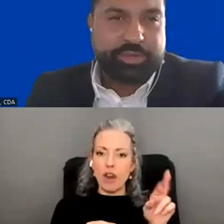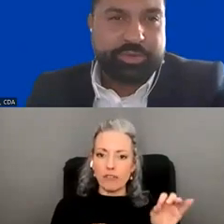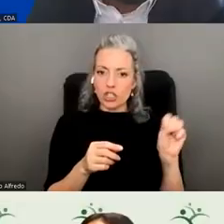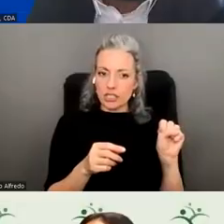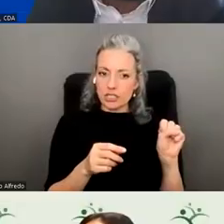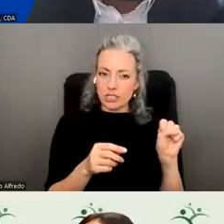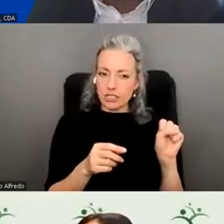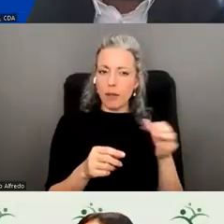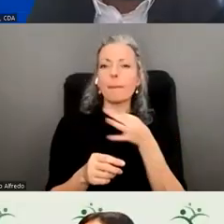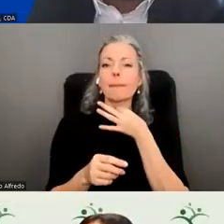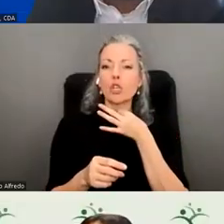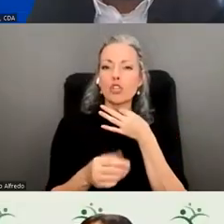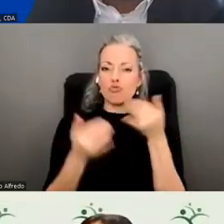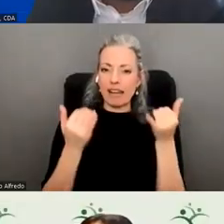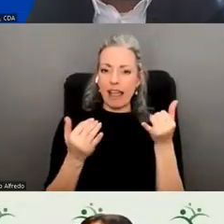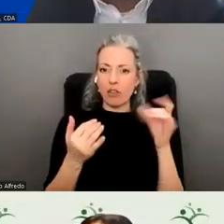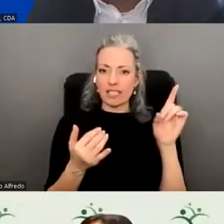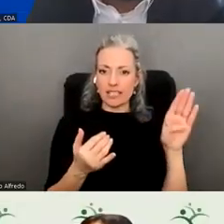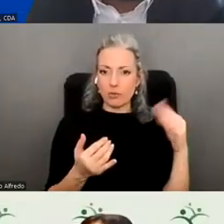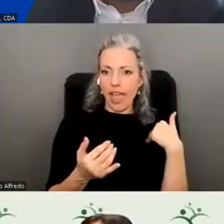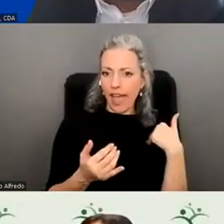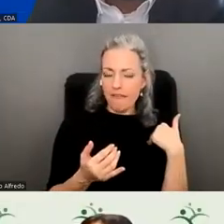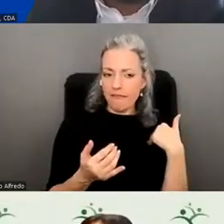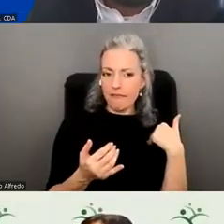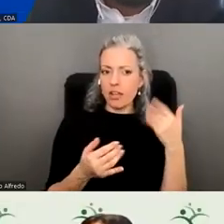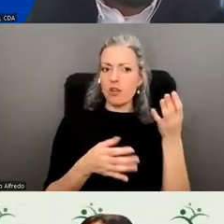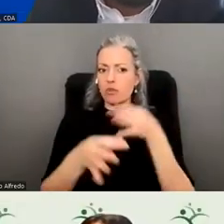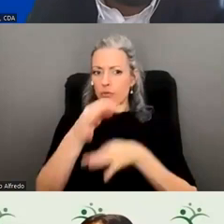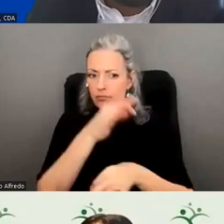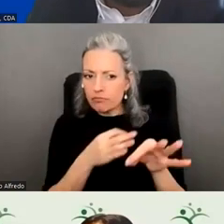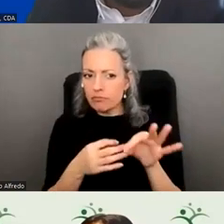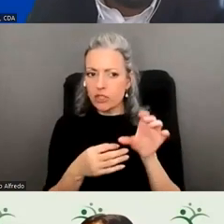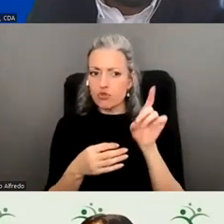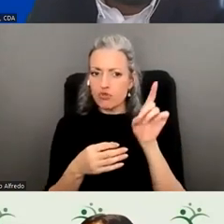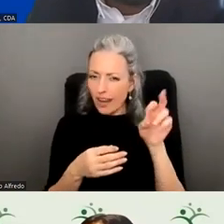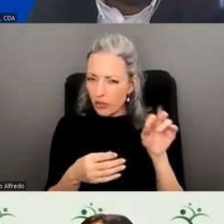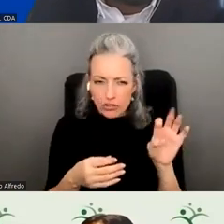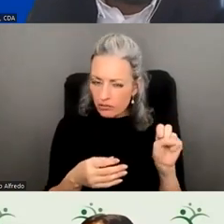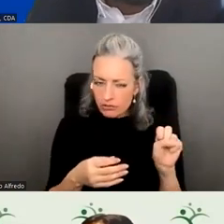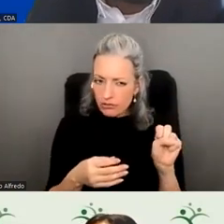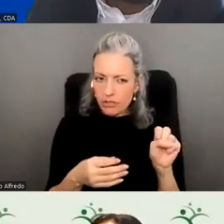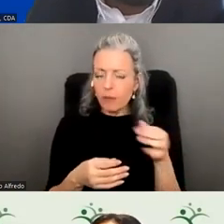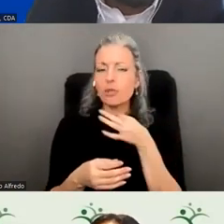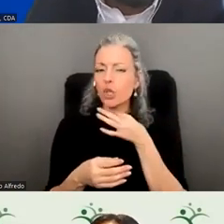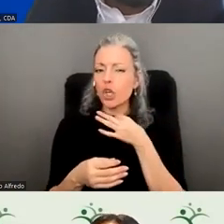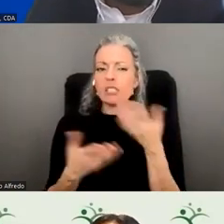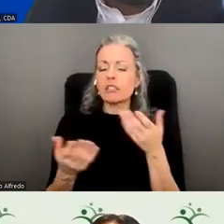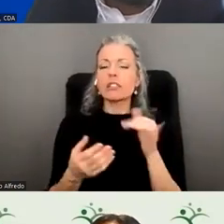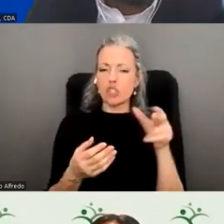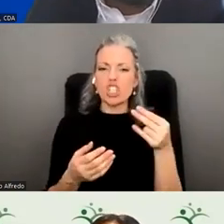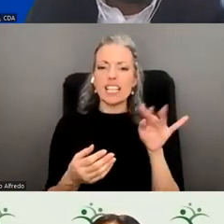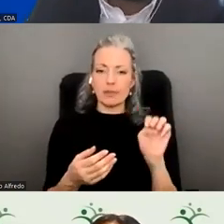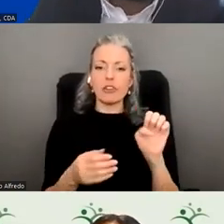we currently have on the dashboard. Are we missing? Should we replace any of these drivers? So I was curious about those thoughts there, but go ahead, Jasmine. I'll hand it over to